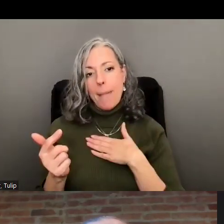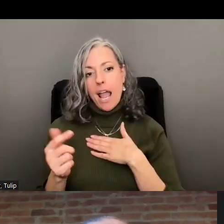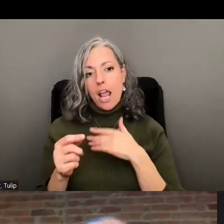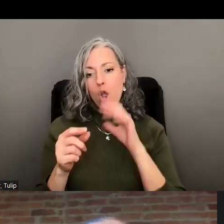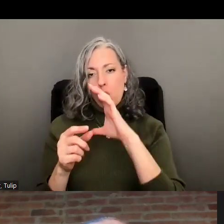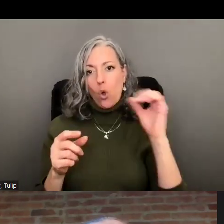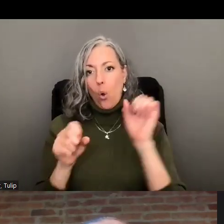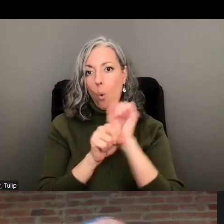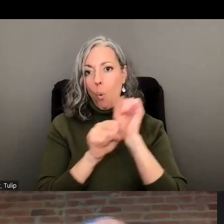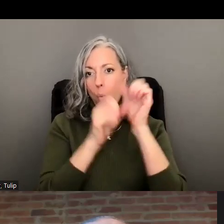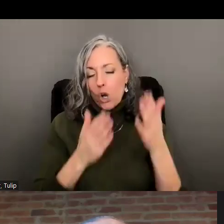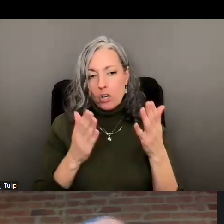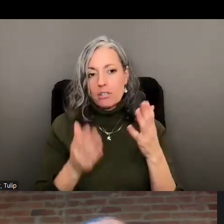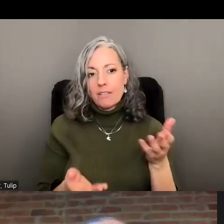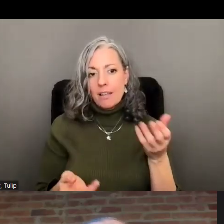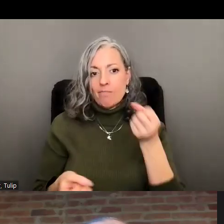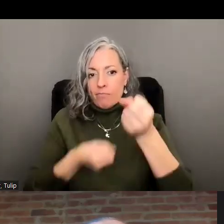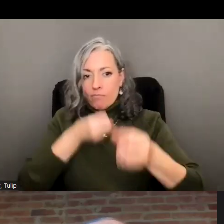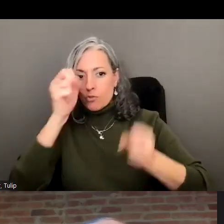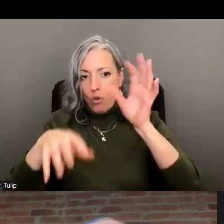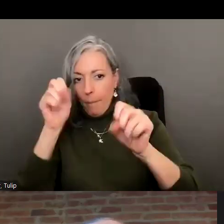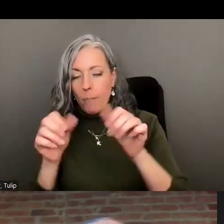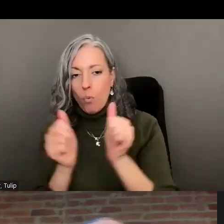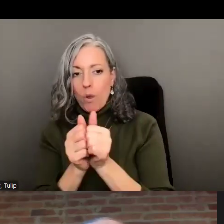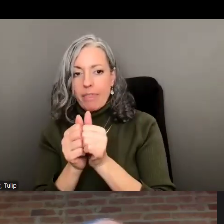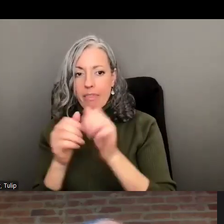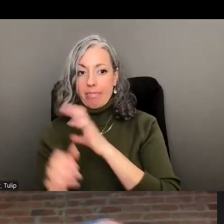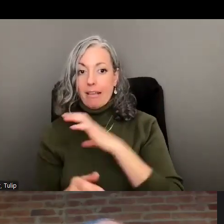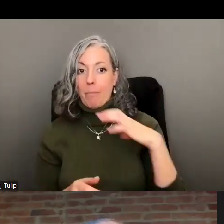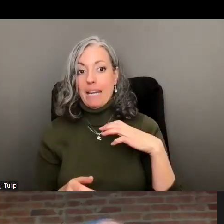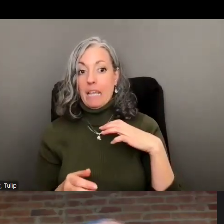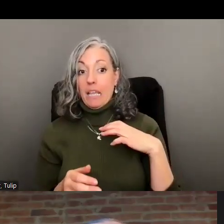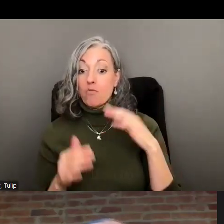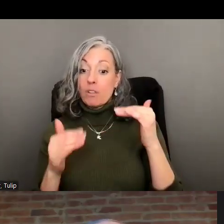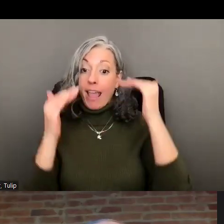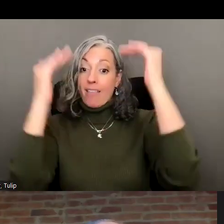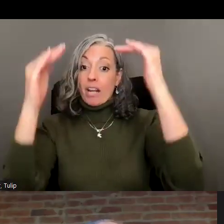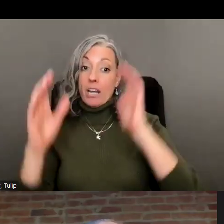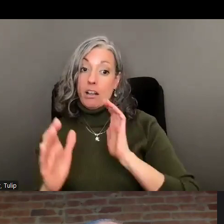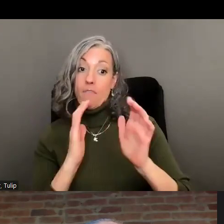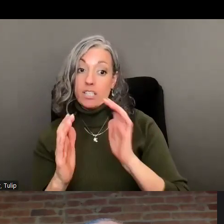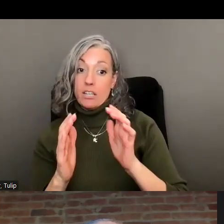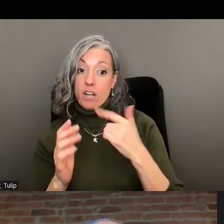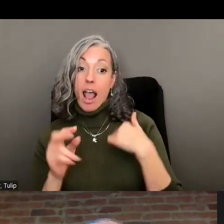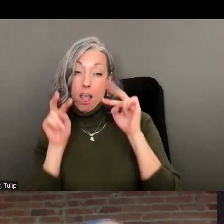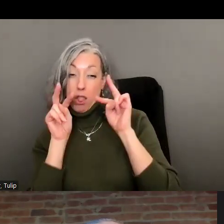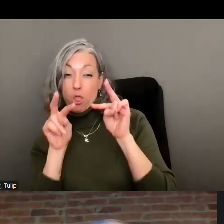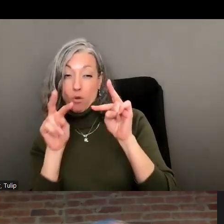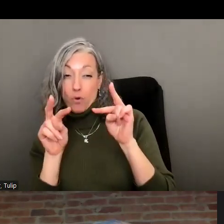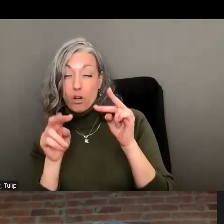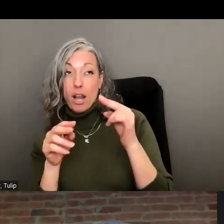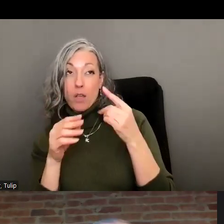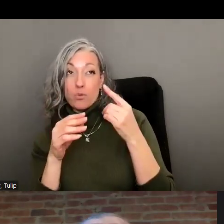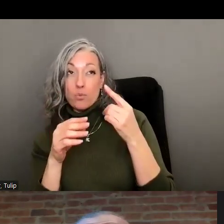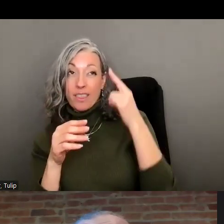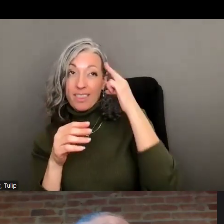who contributed to the steering committee elevated these conversations. And I look forward, as we talk about